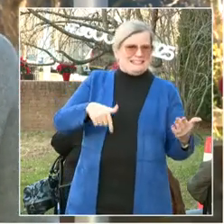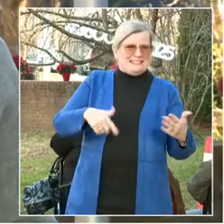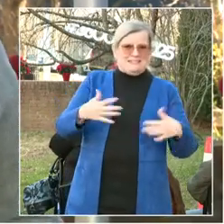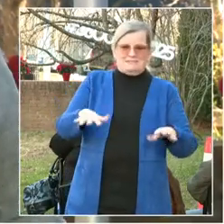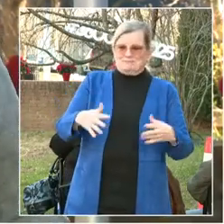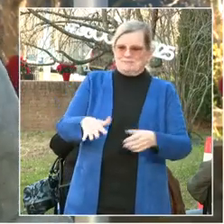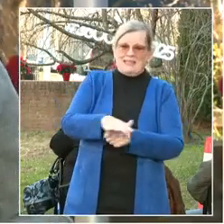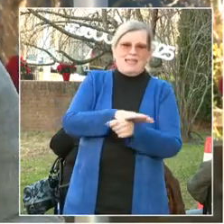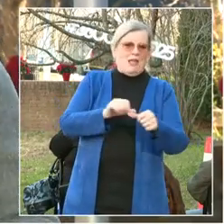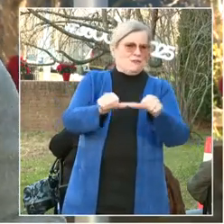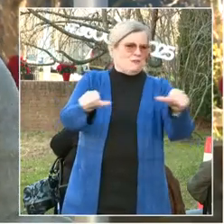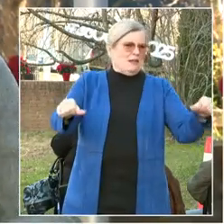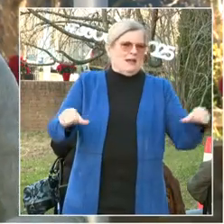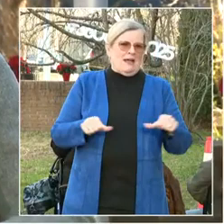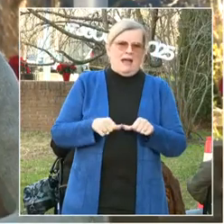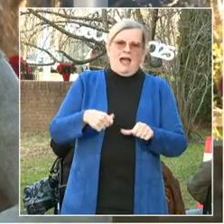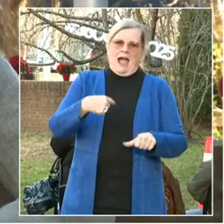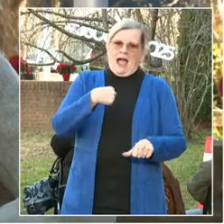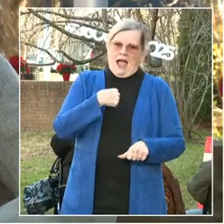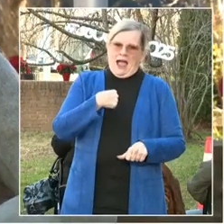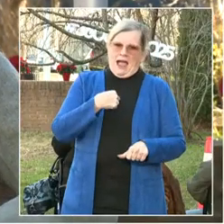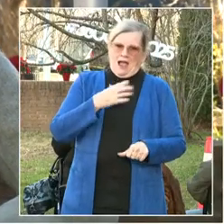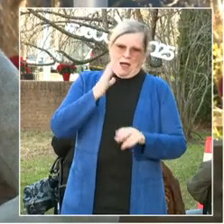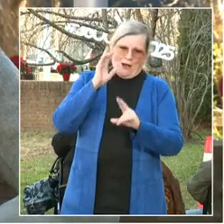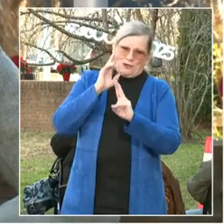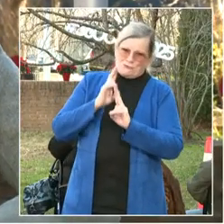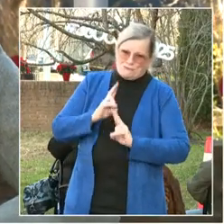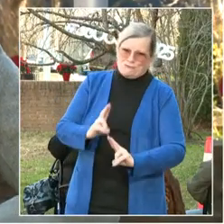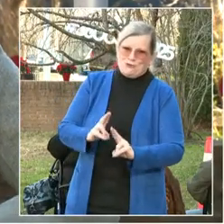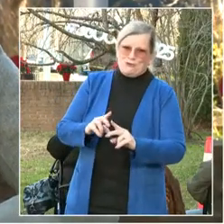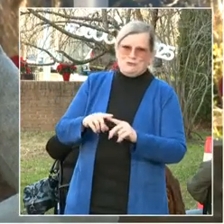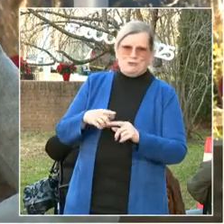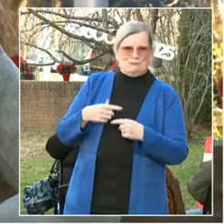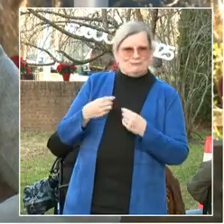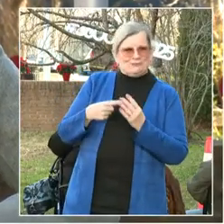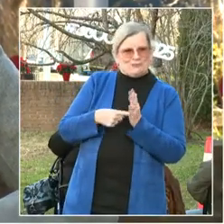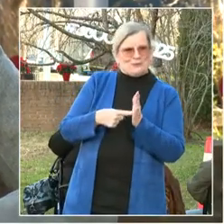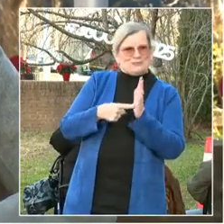privilege to represent Ward 4 for almost 8 years